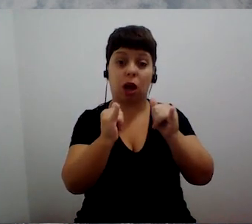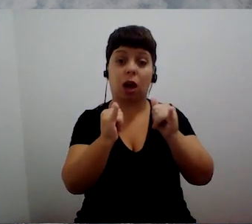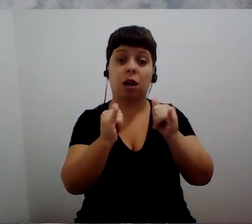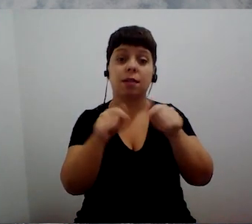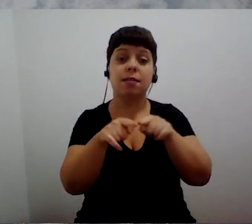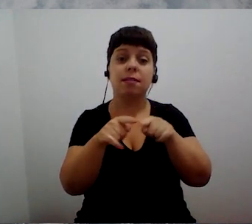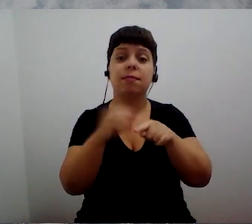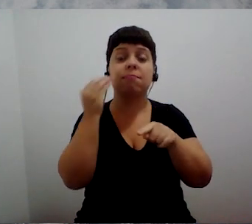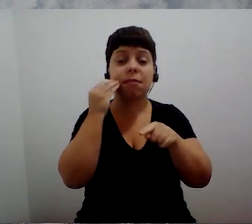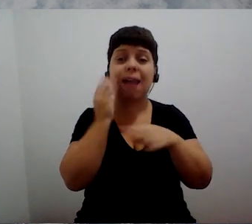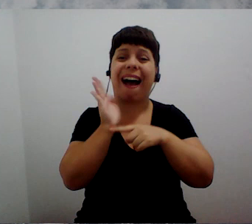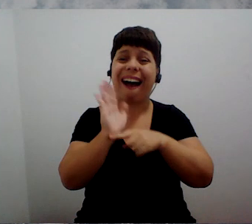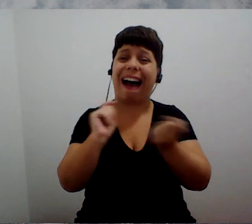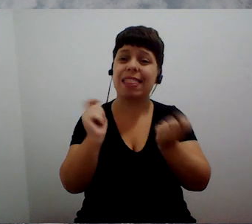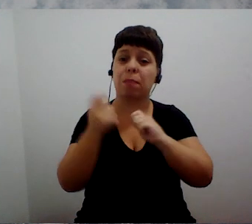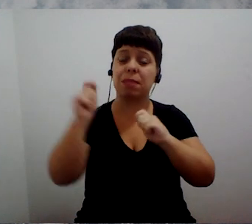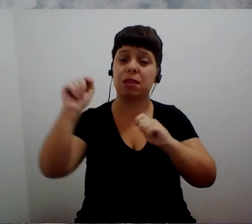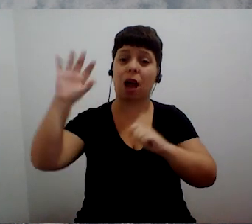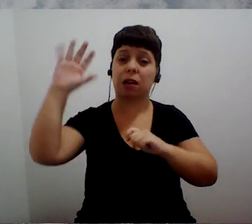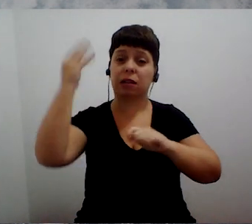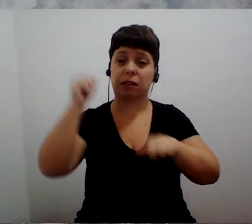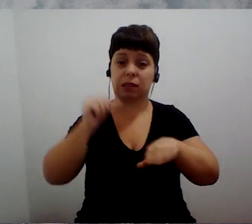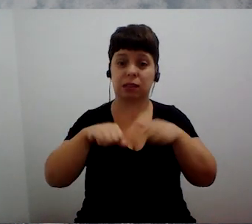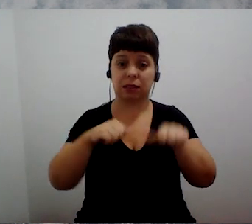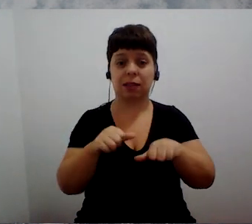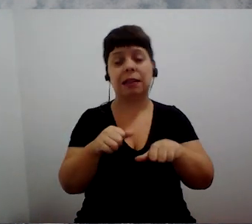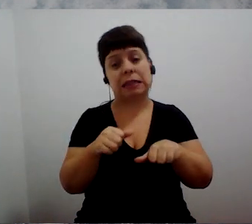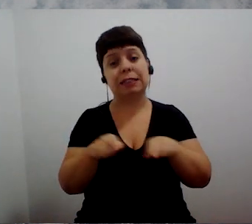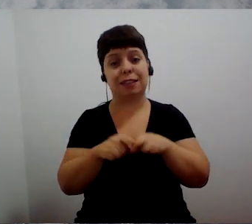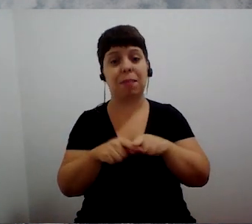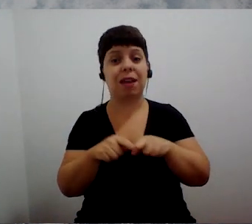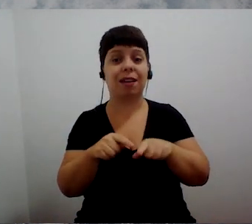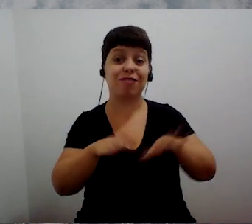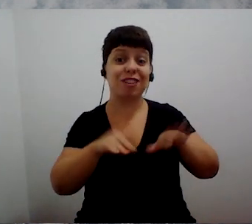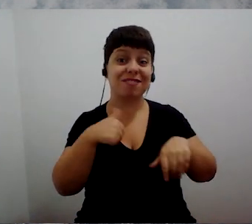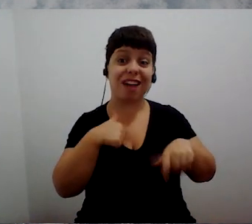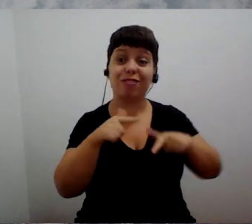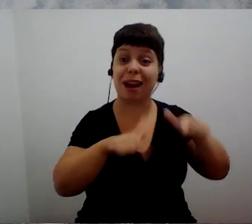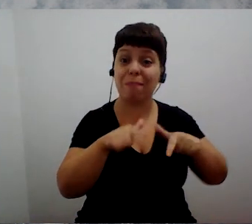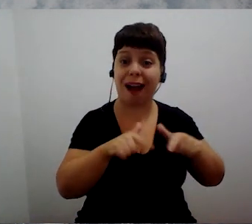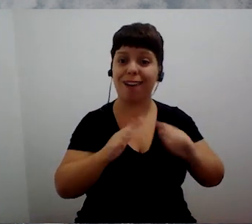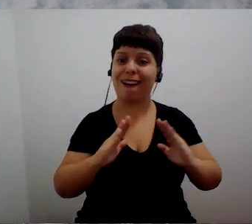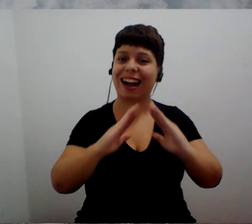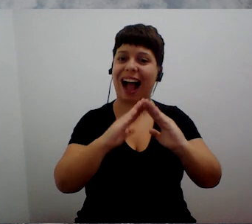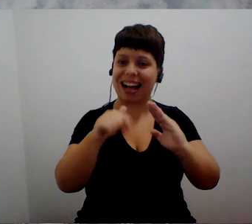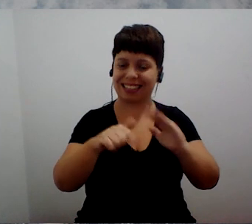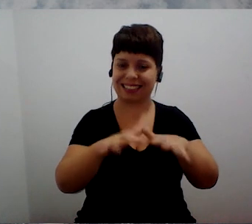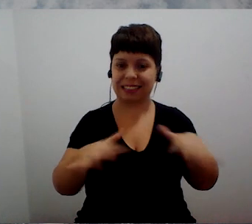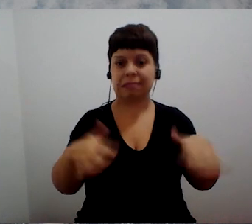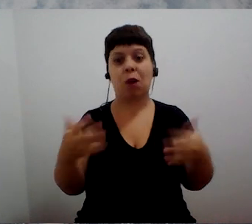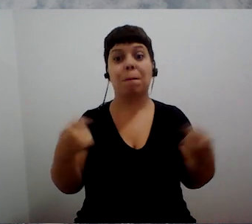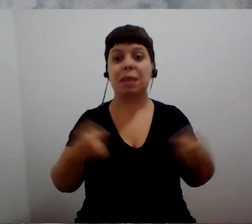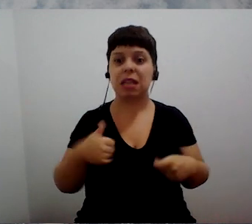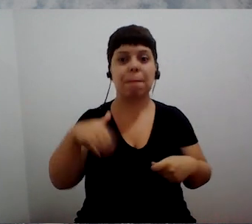and adapt to climate change. And for many of us, it is a workplace and a home. And the world needs more resources